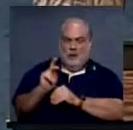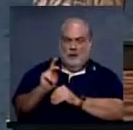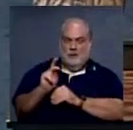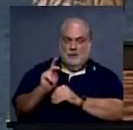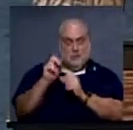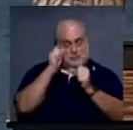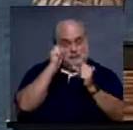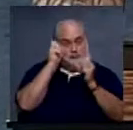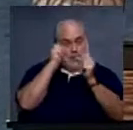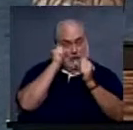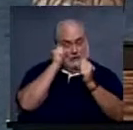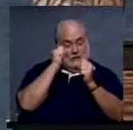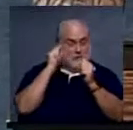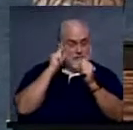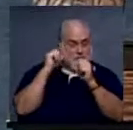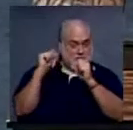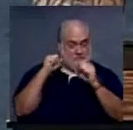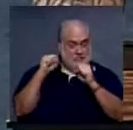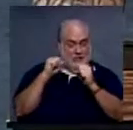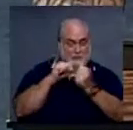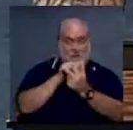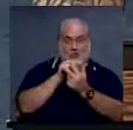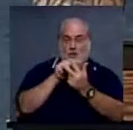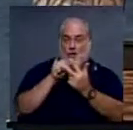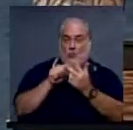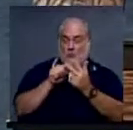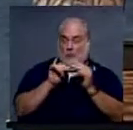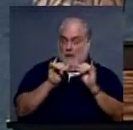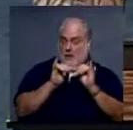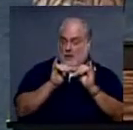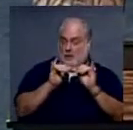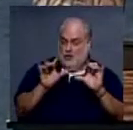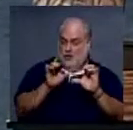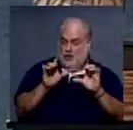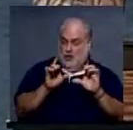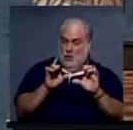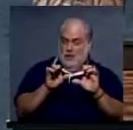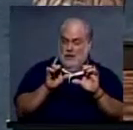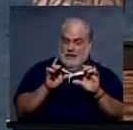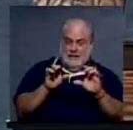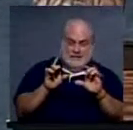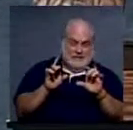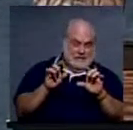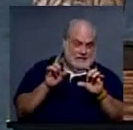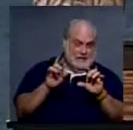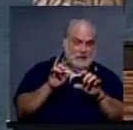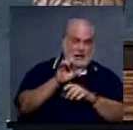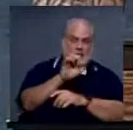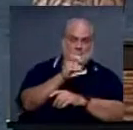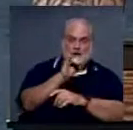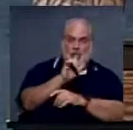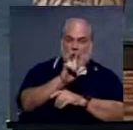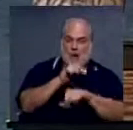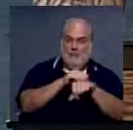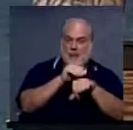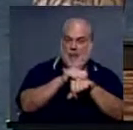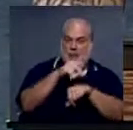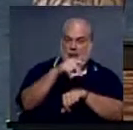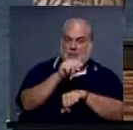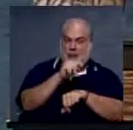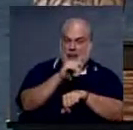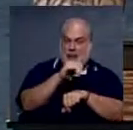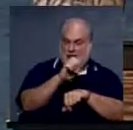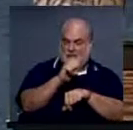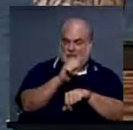loud. The three facilities we chose to take measurements and conduct outside sound measurements were Chenal Pet Palace, which is a